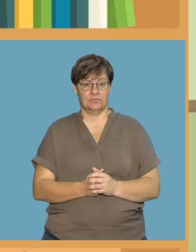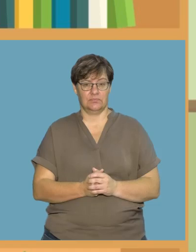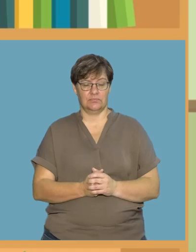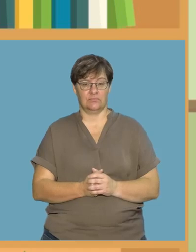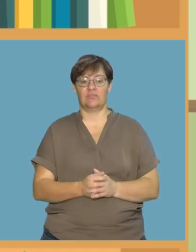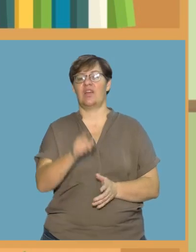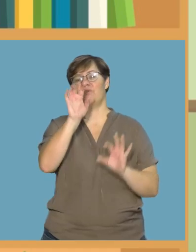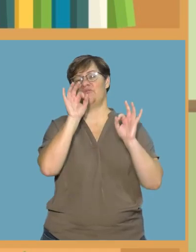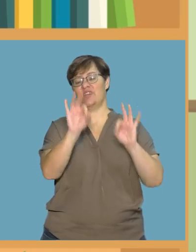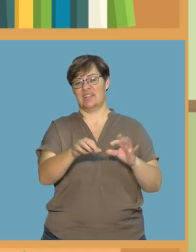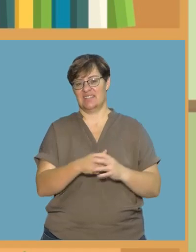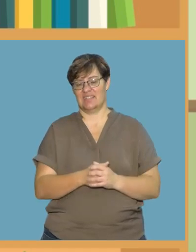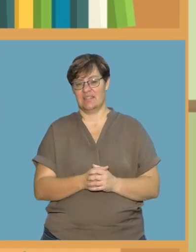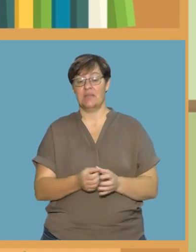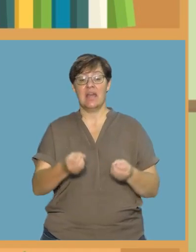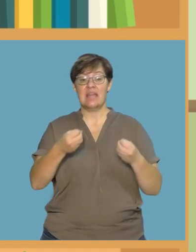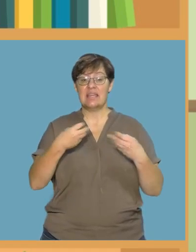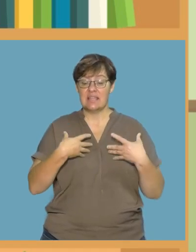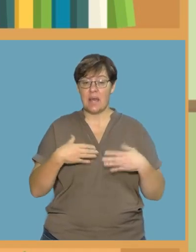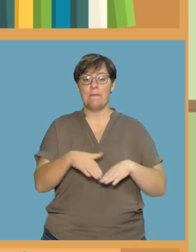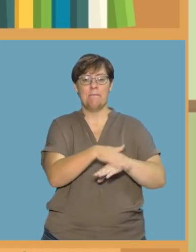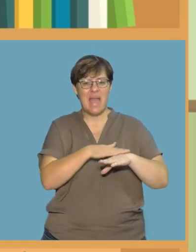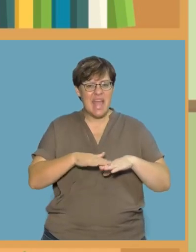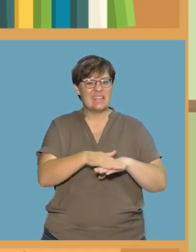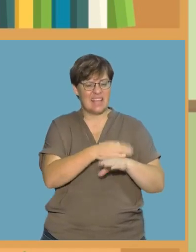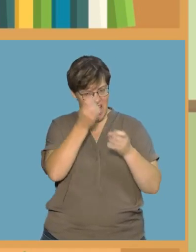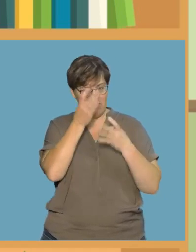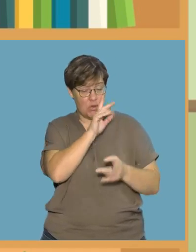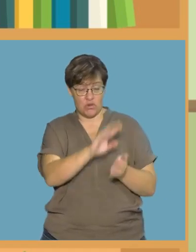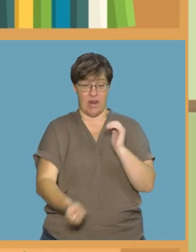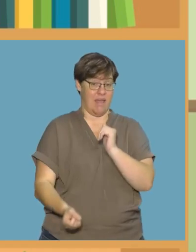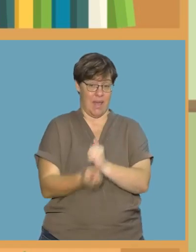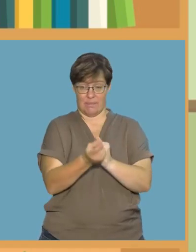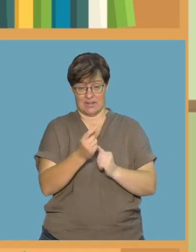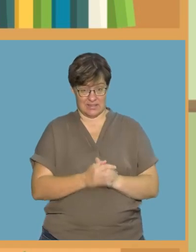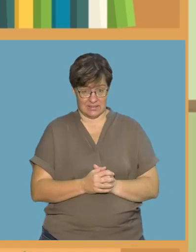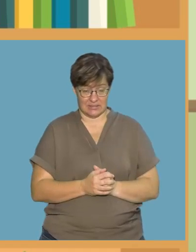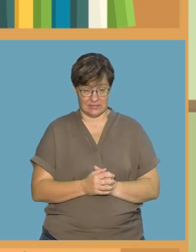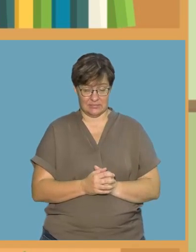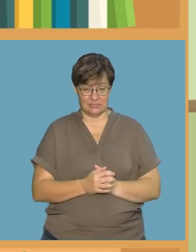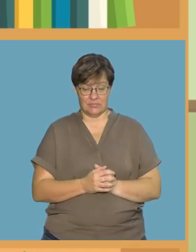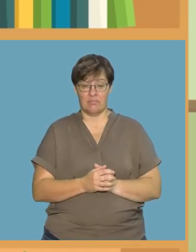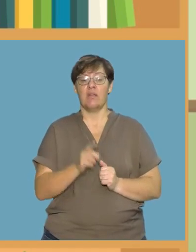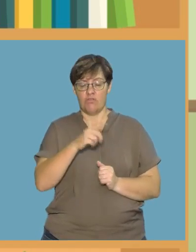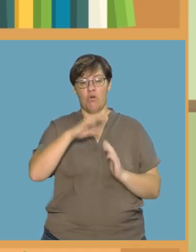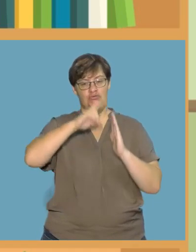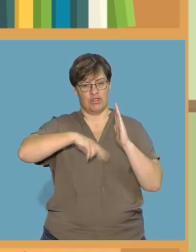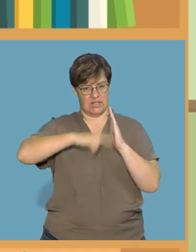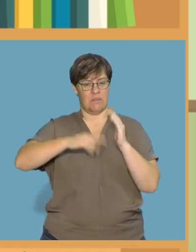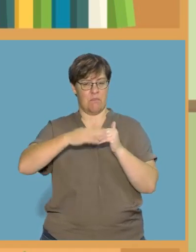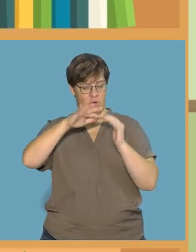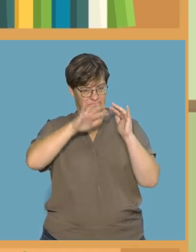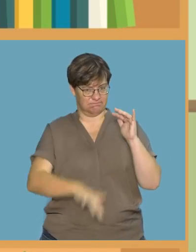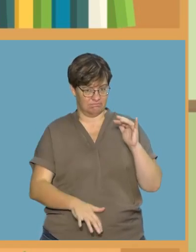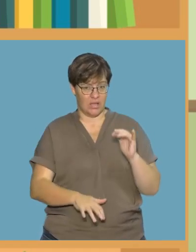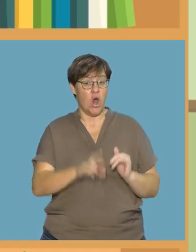That's right! It gives us the basic details about what happened. Now let's read the rest of the article. Try to